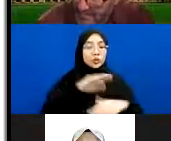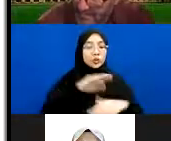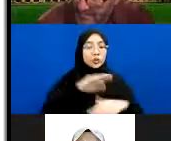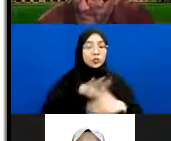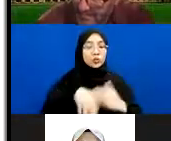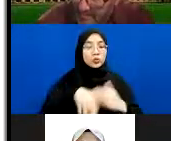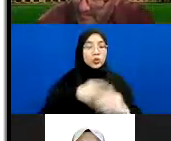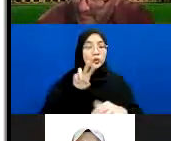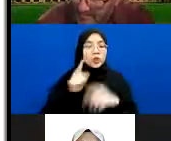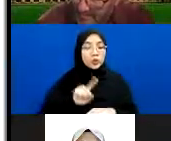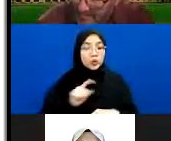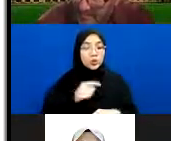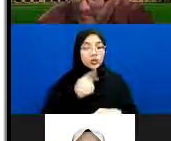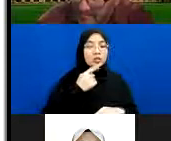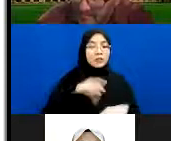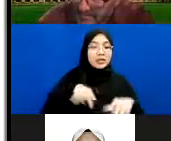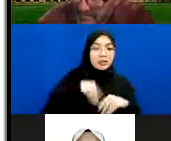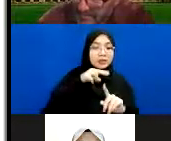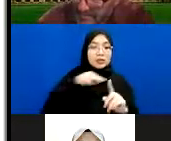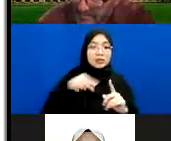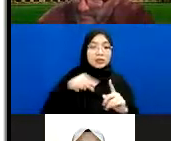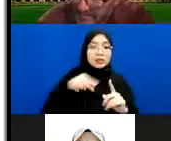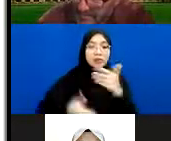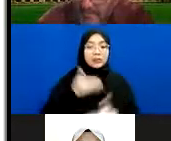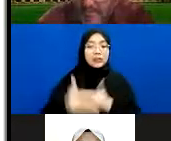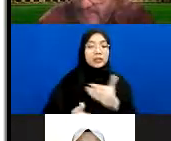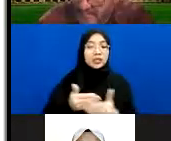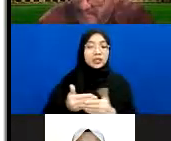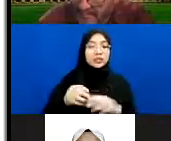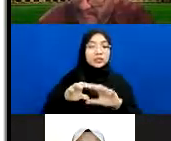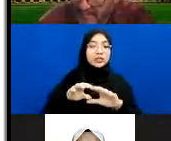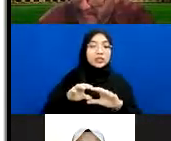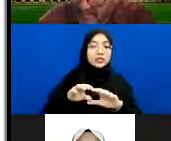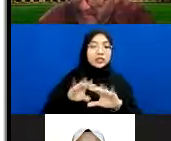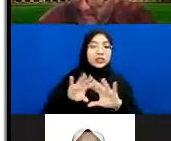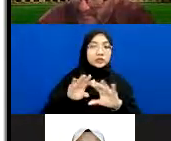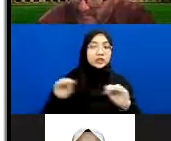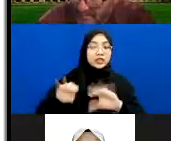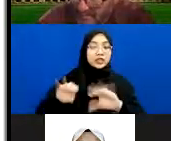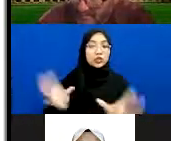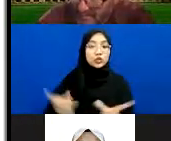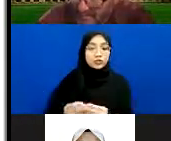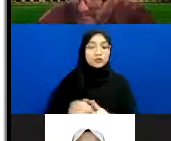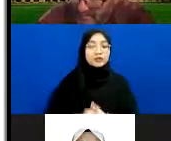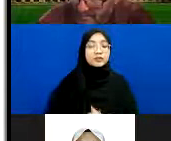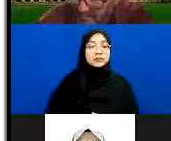their acceptance and perception of the implementation of inclusive education.